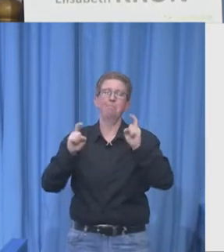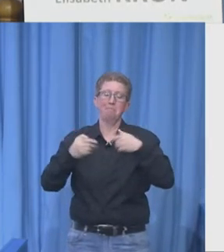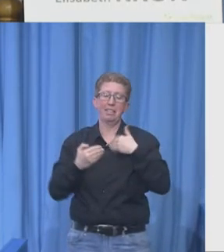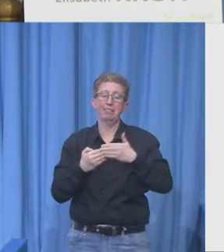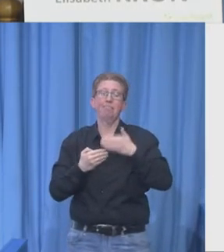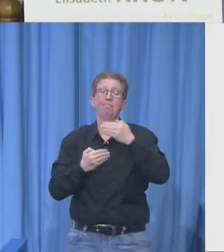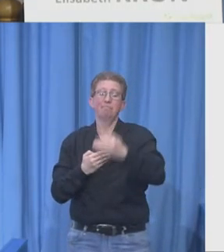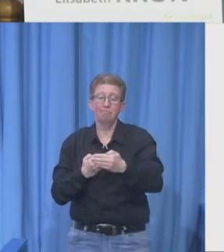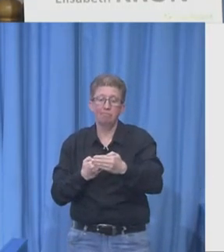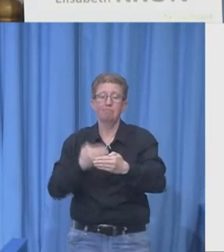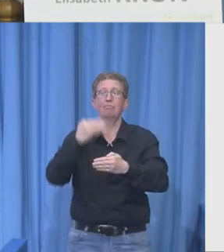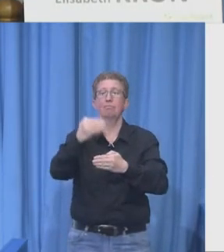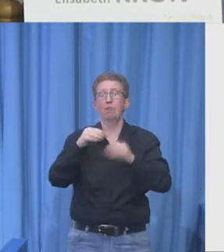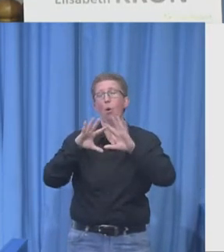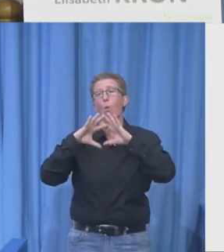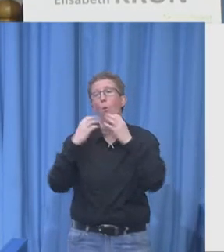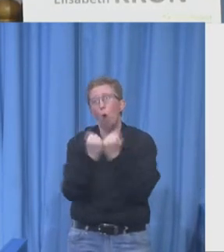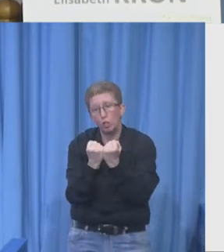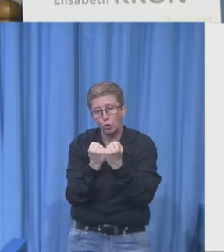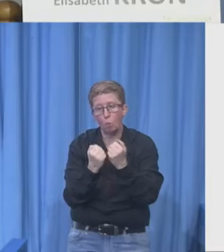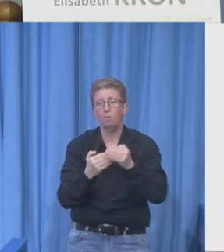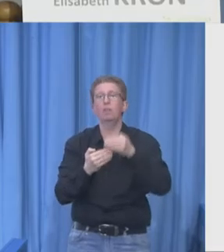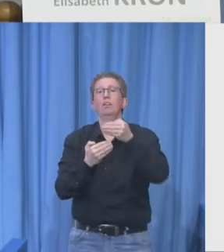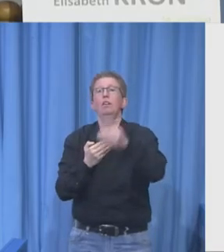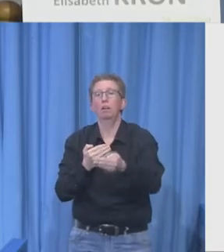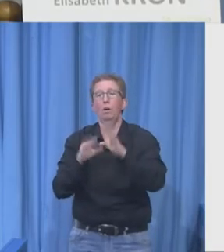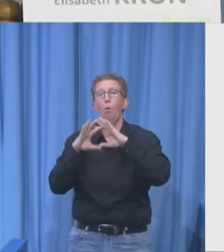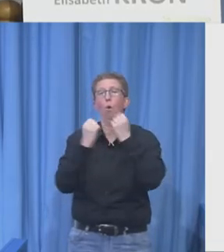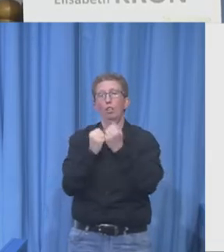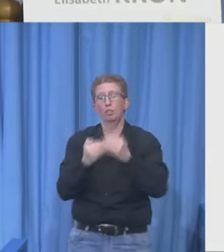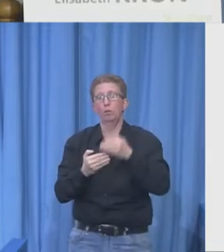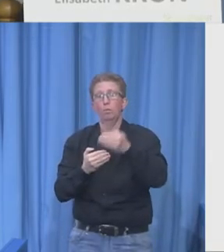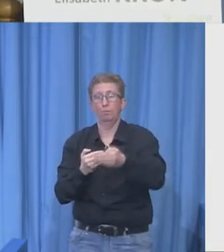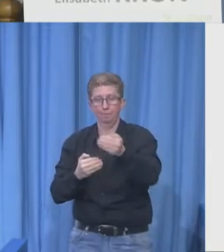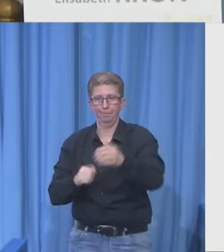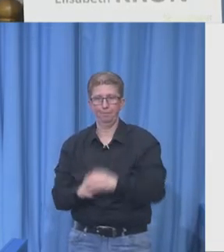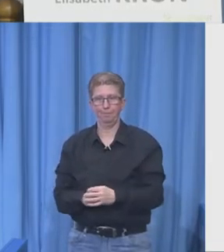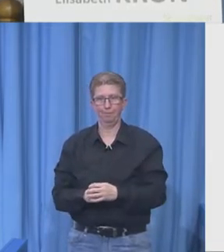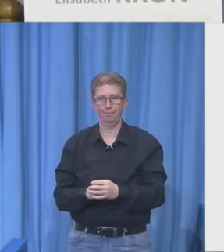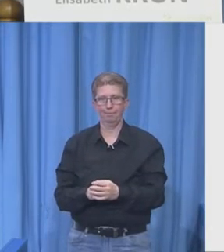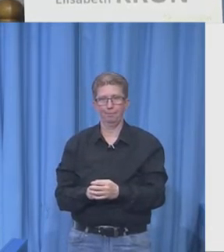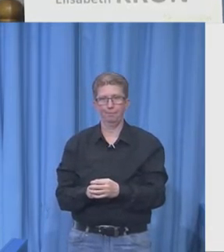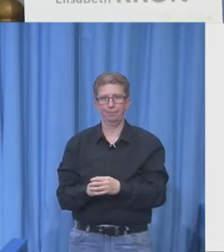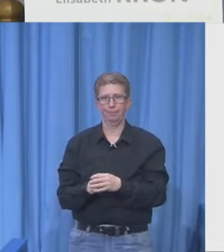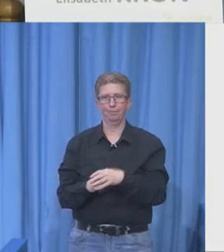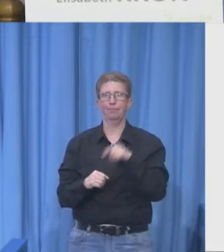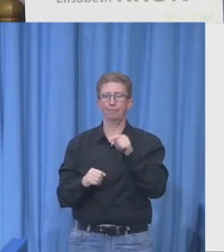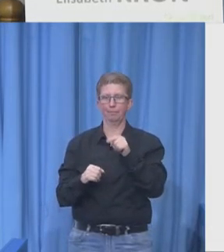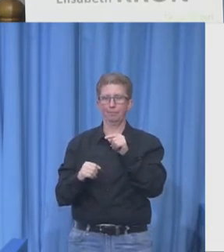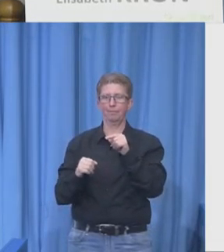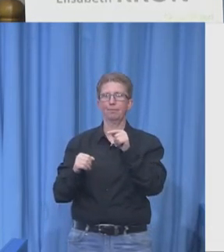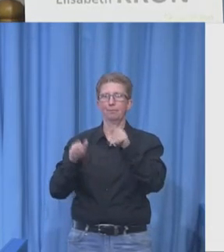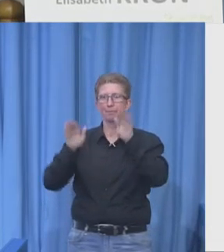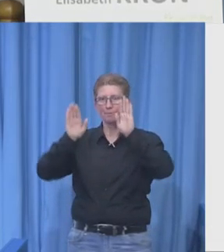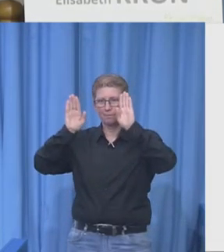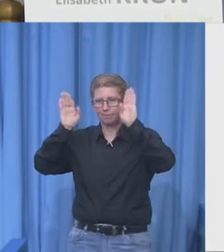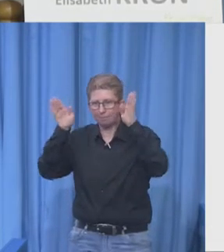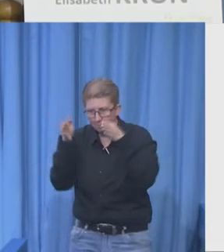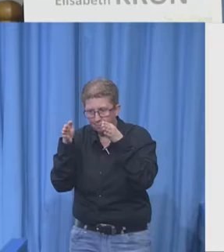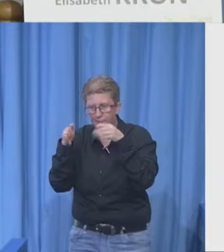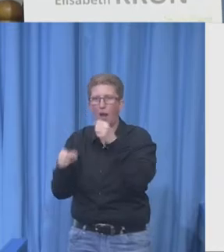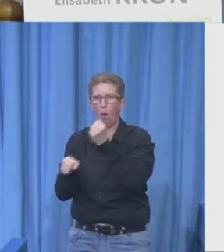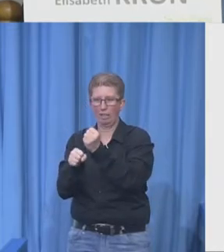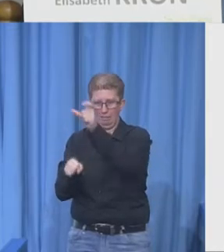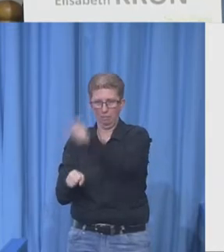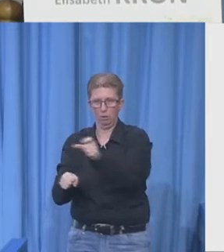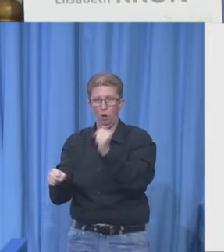work with people with a light form of autism. We are it's not possible in Austria that we work with people